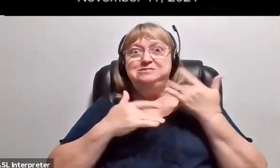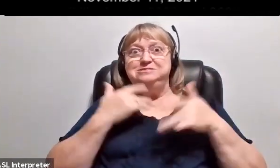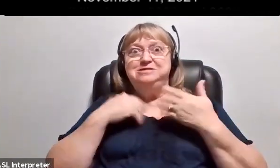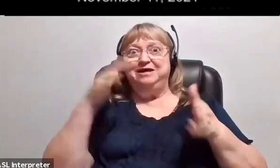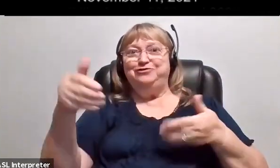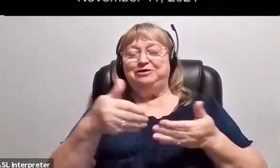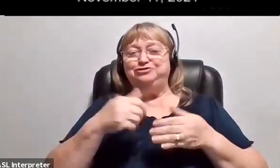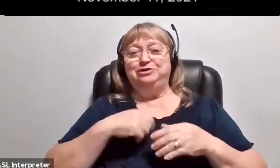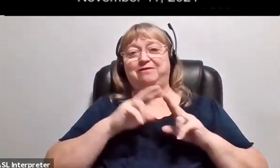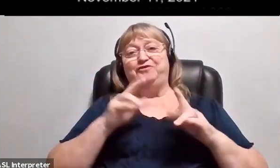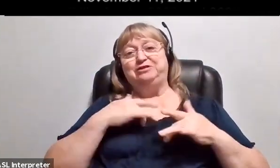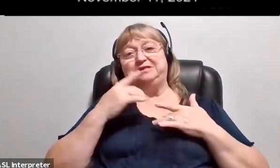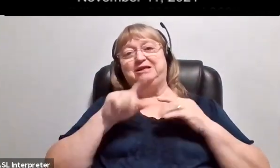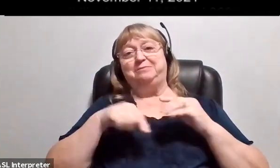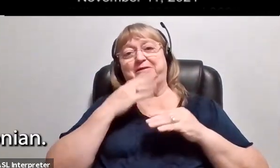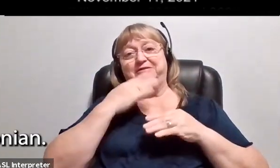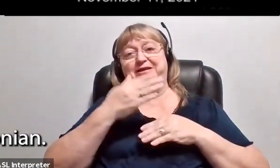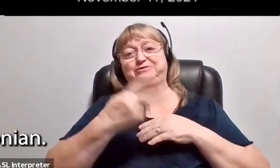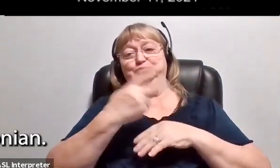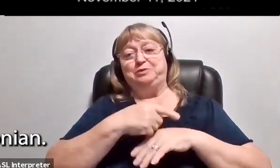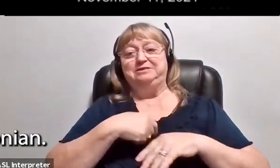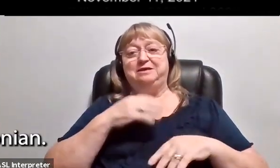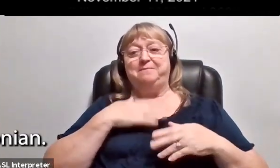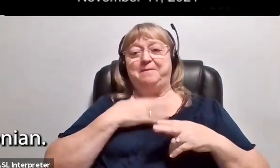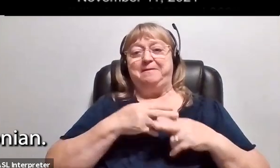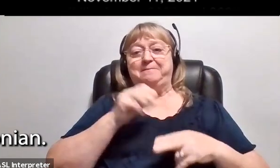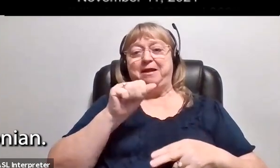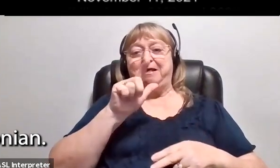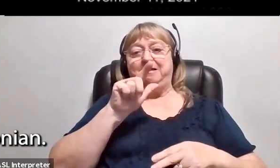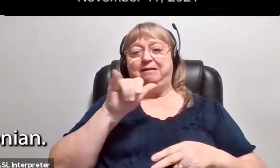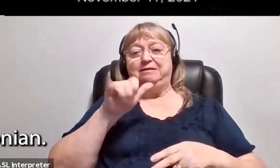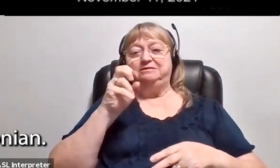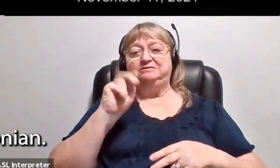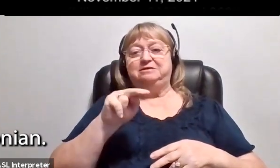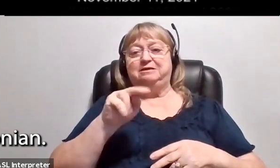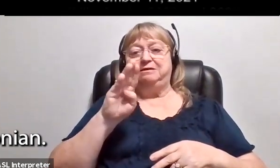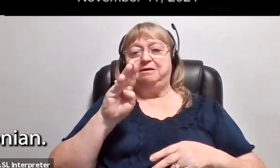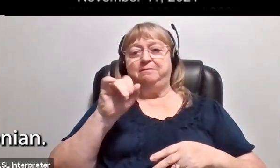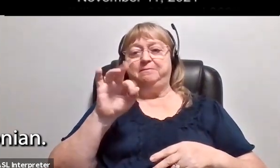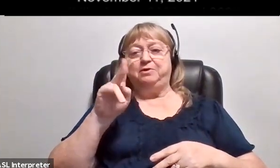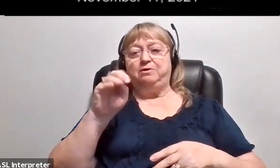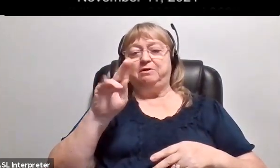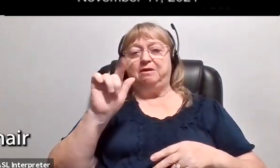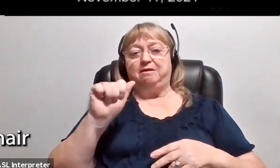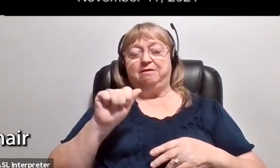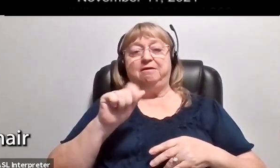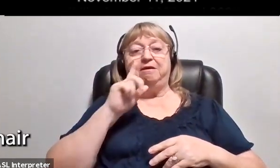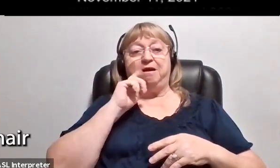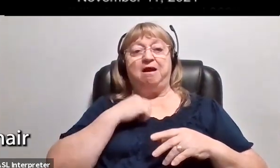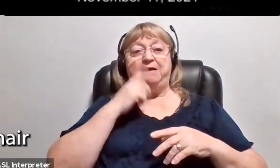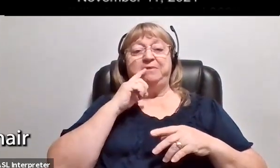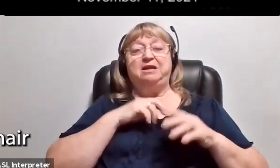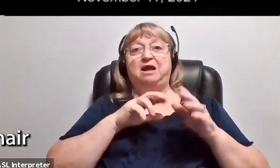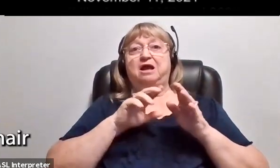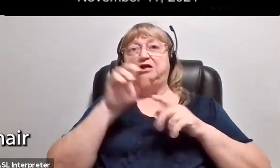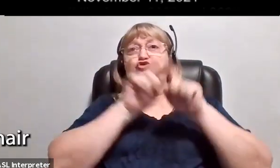days. My name is Allyson Bieryla. I'm an astronomer at the Center for Astrophysics, Harvard and Smithsonian. I'm a